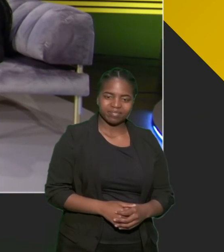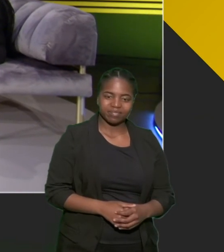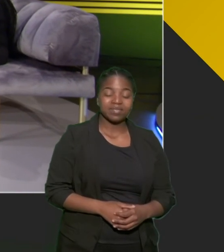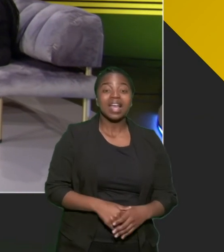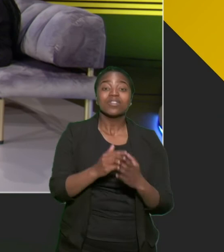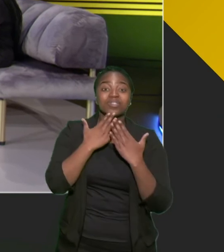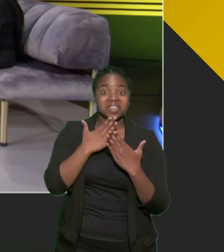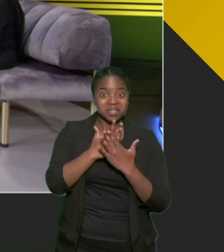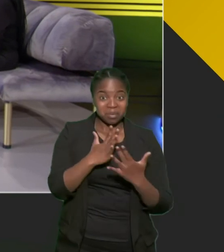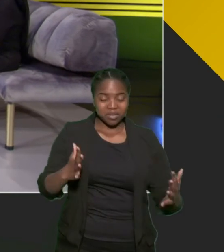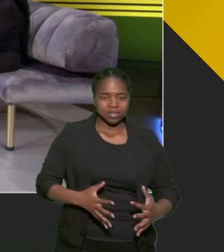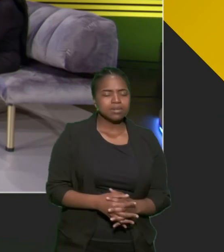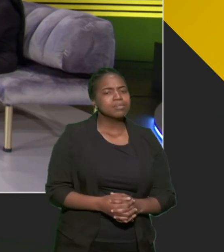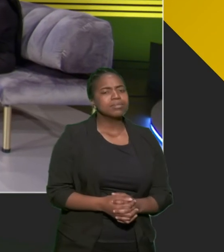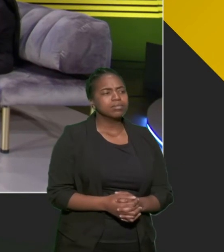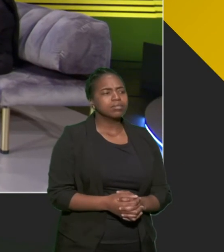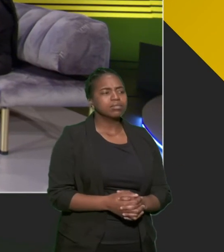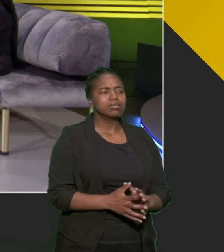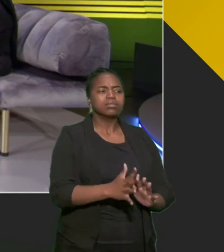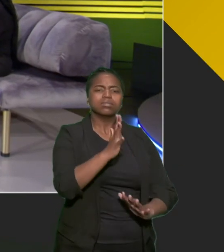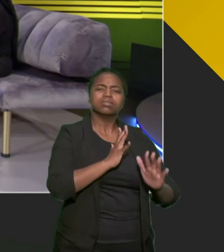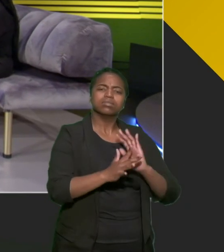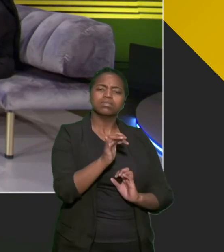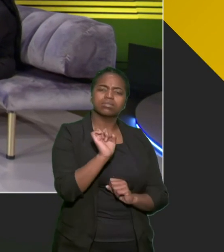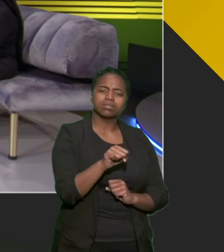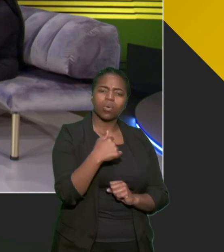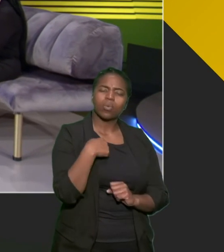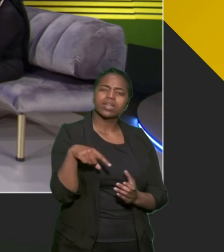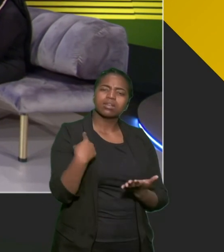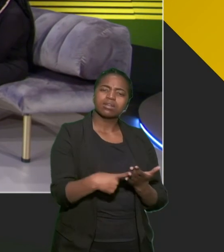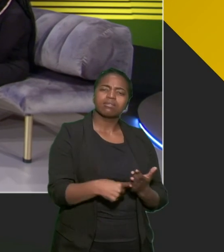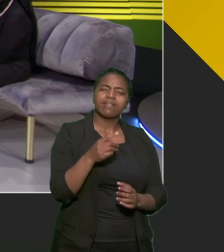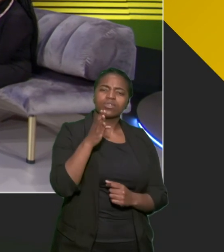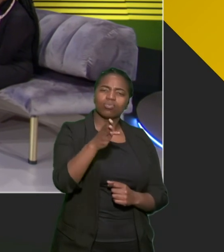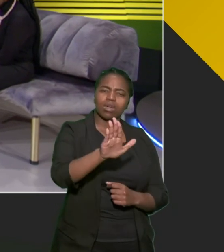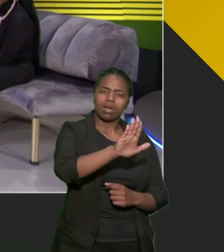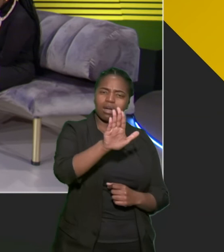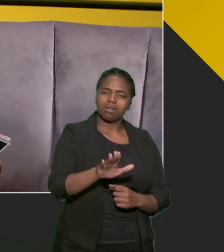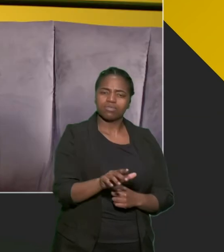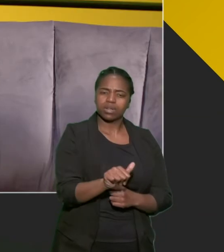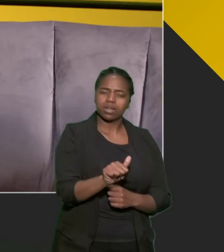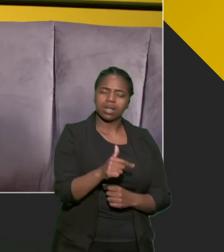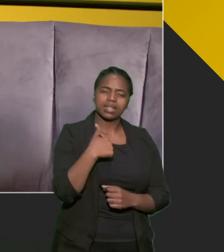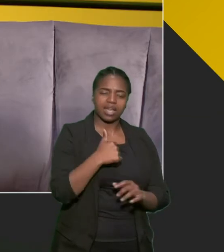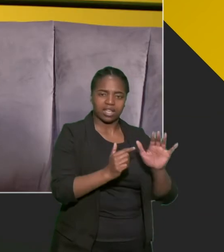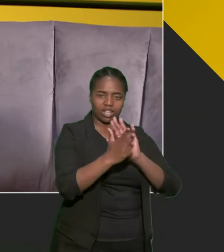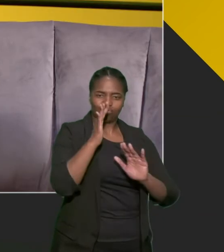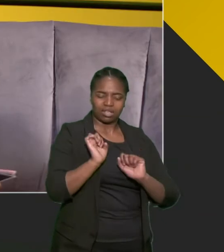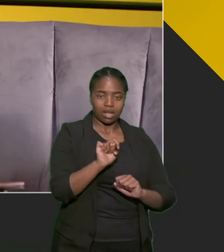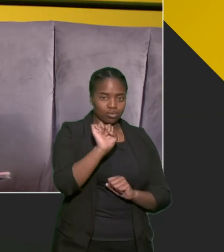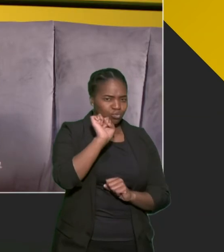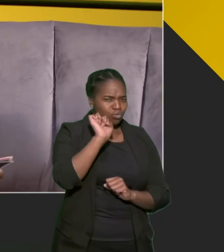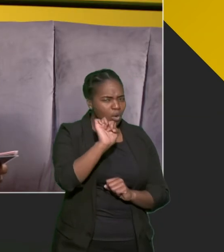Thank you so much. Mpo, I guess kulume kancane, we are talking about the future of Africa. We've spoken about the history. In your